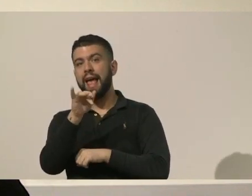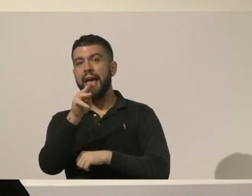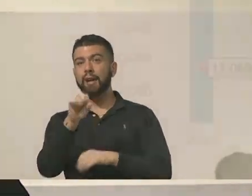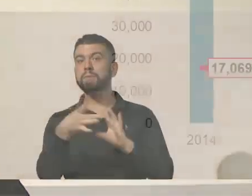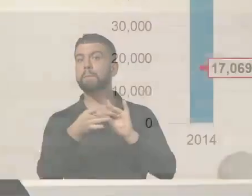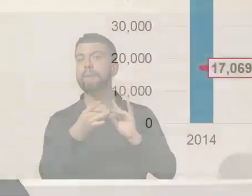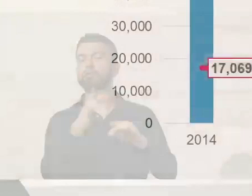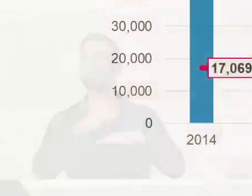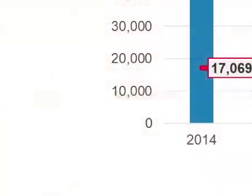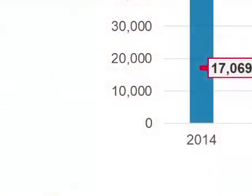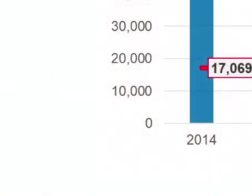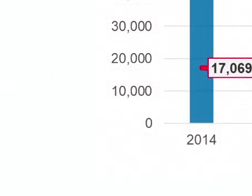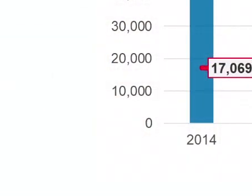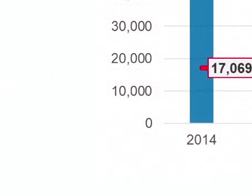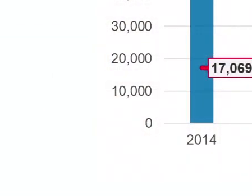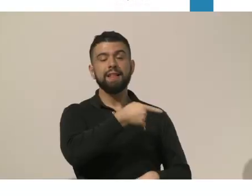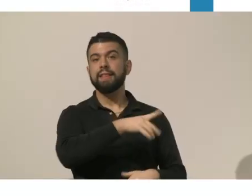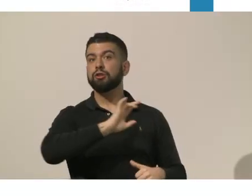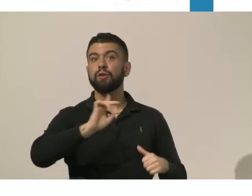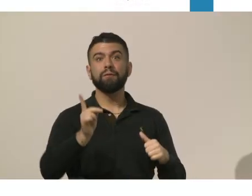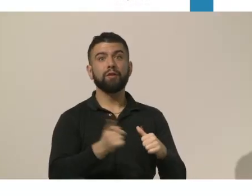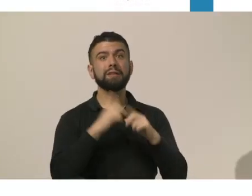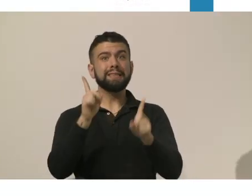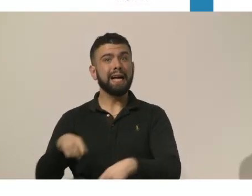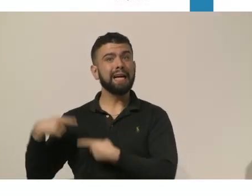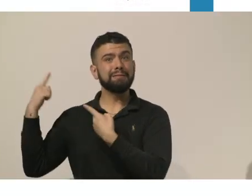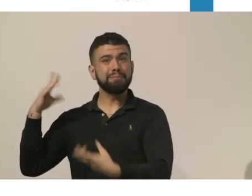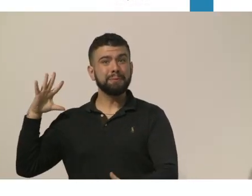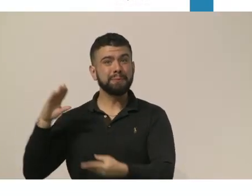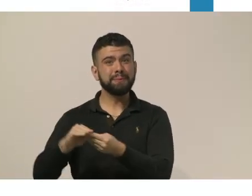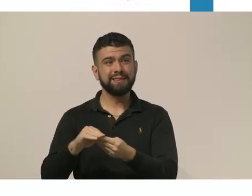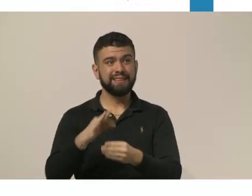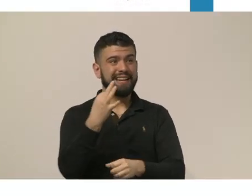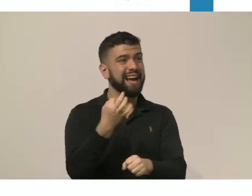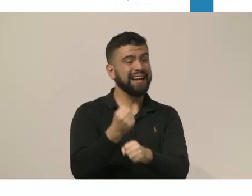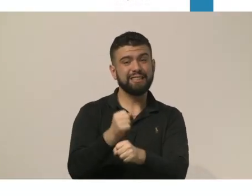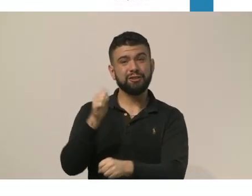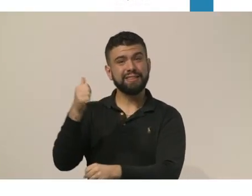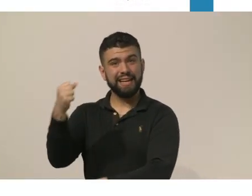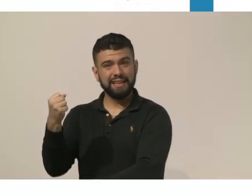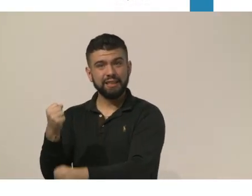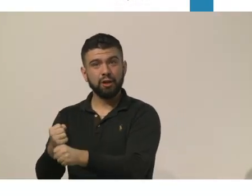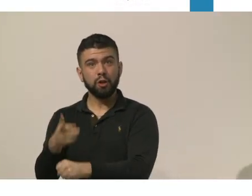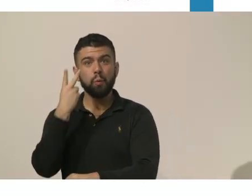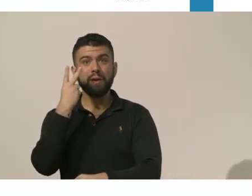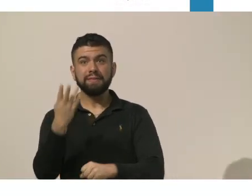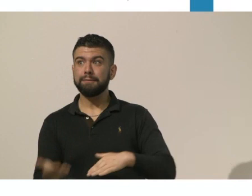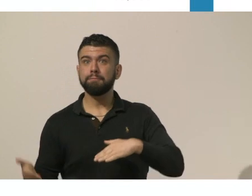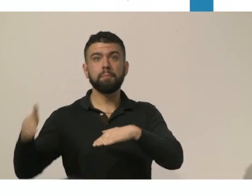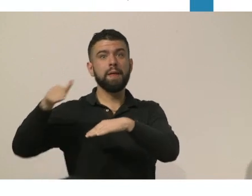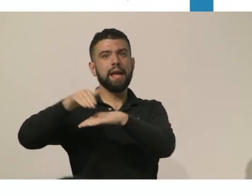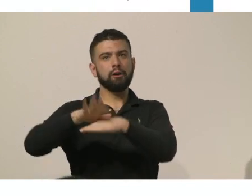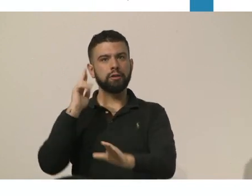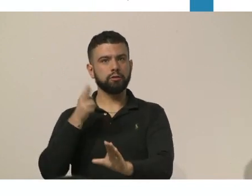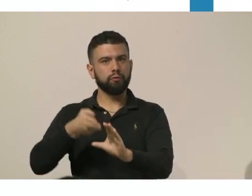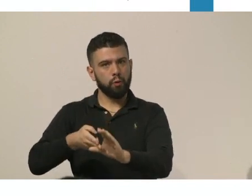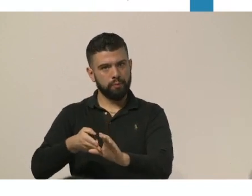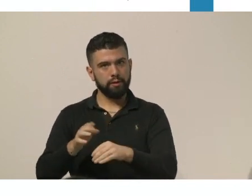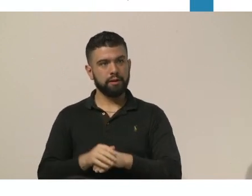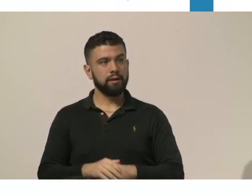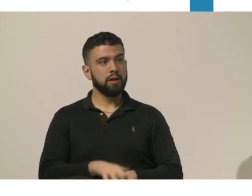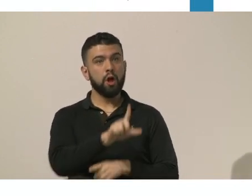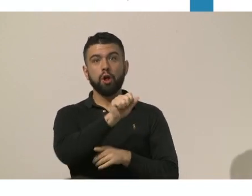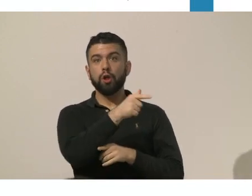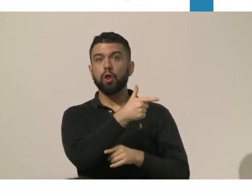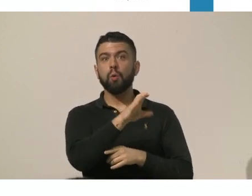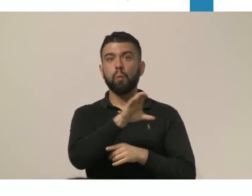time in really, 9-10 years that we have seen an increase in enrollment. LaGuardia